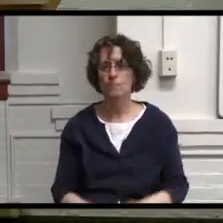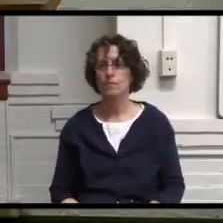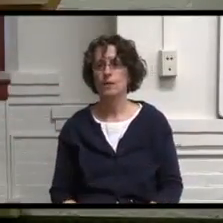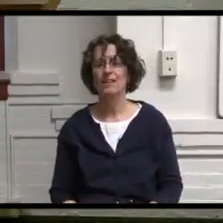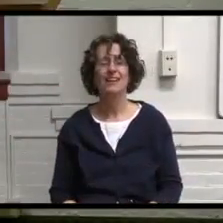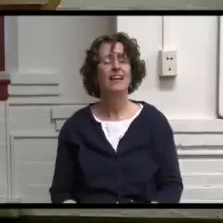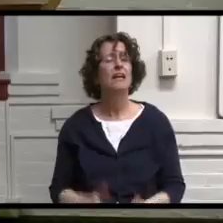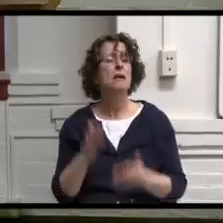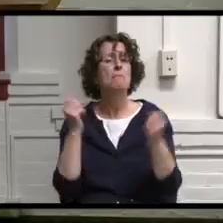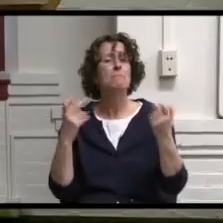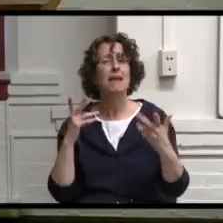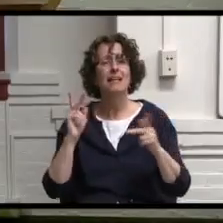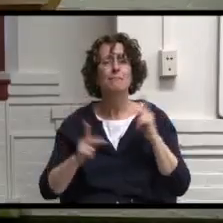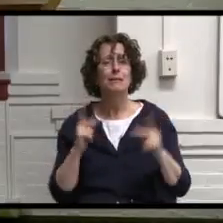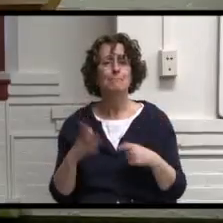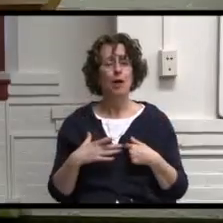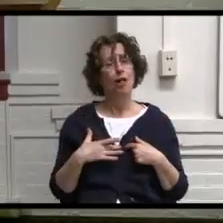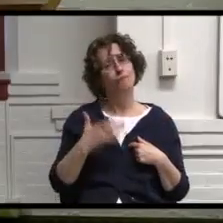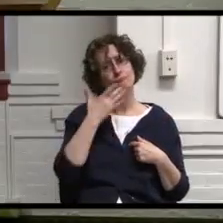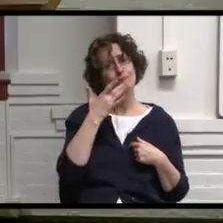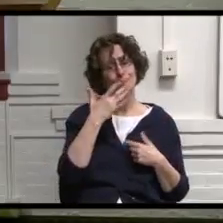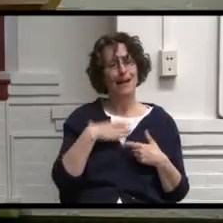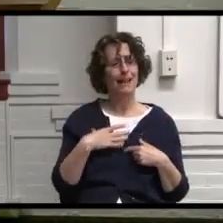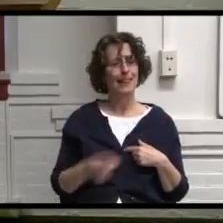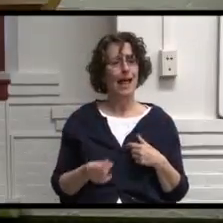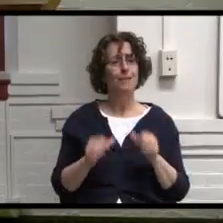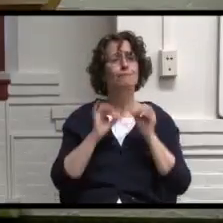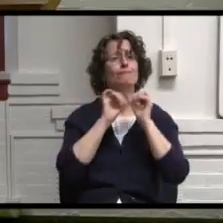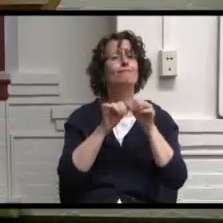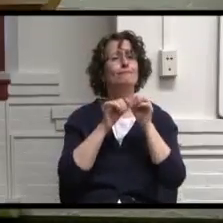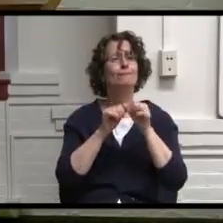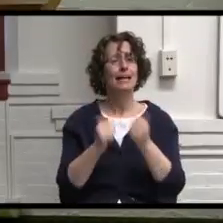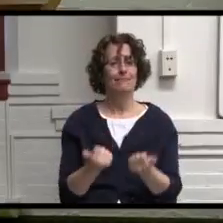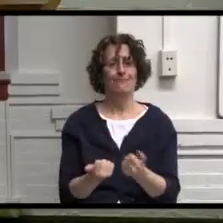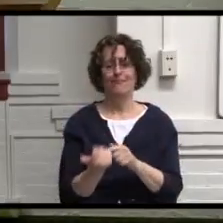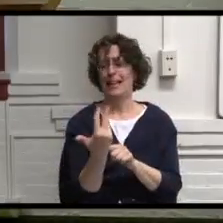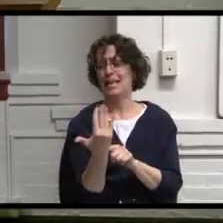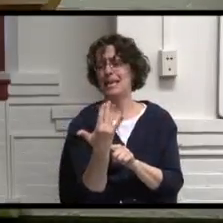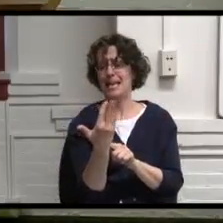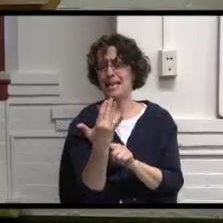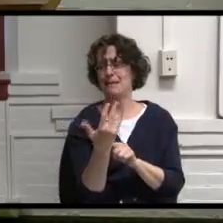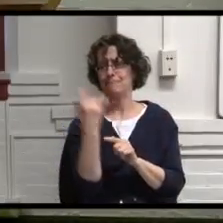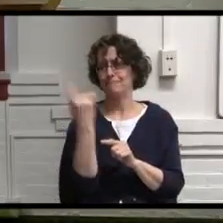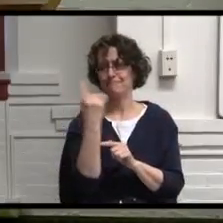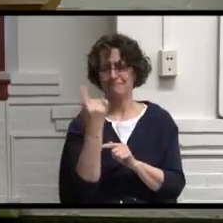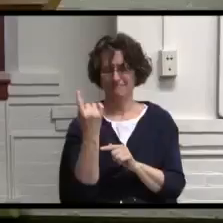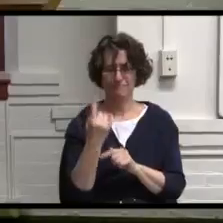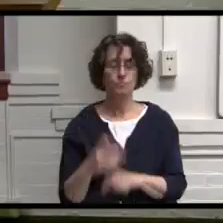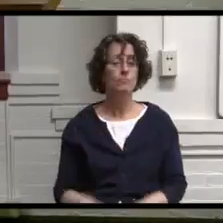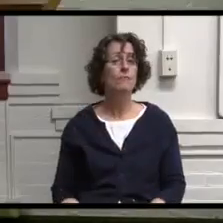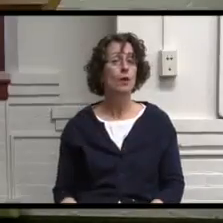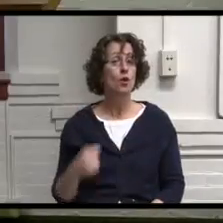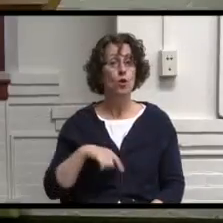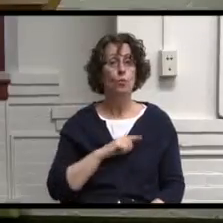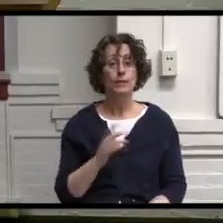flame type installations now, and we would suggest that a single solar powered